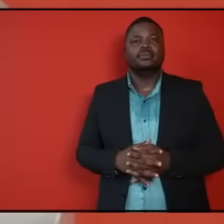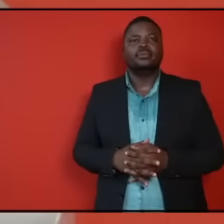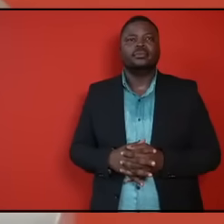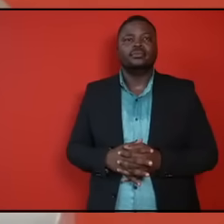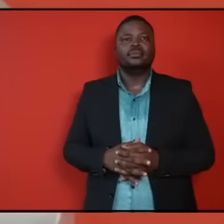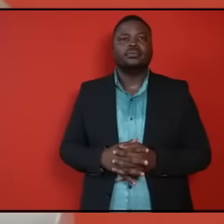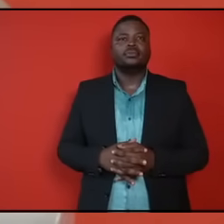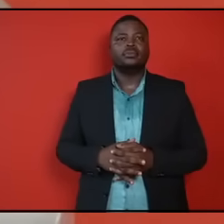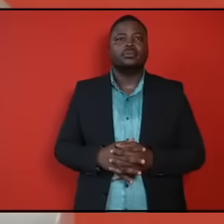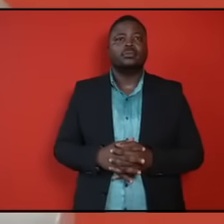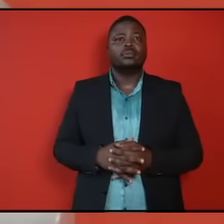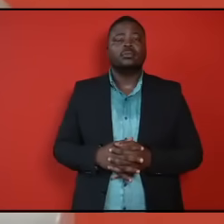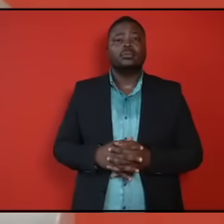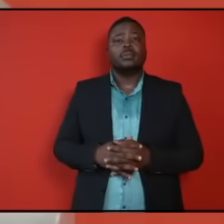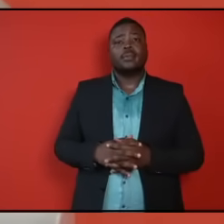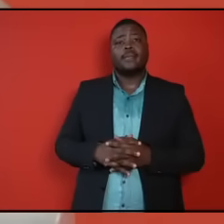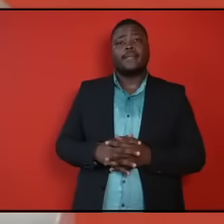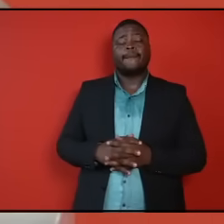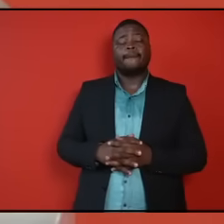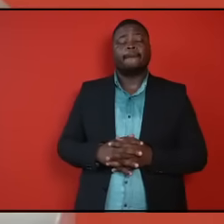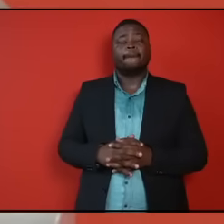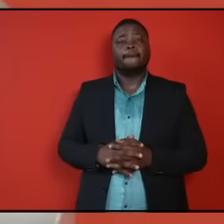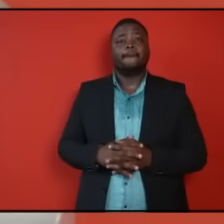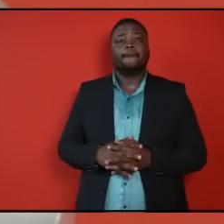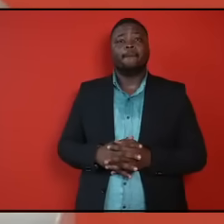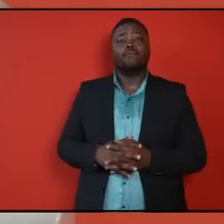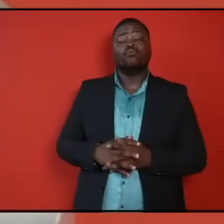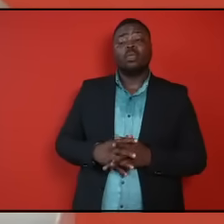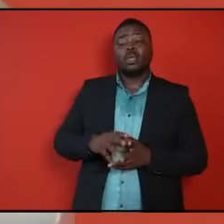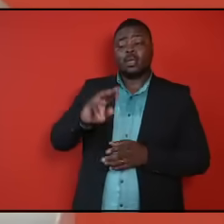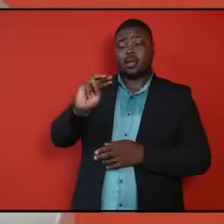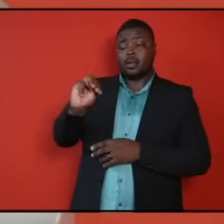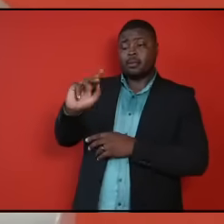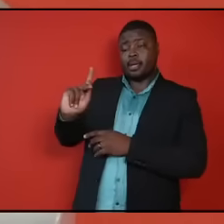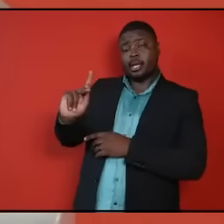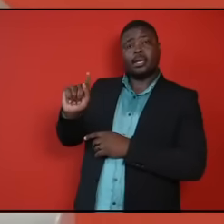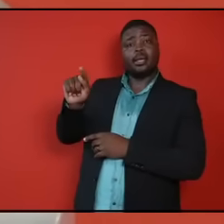The MK took our votes in KZN.